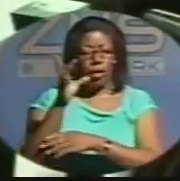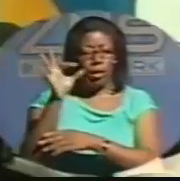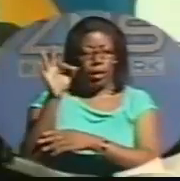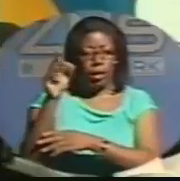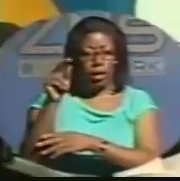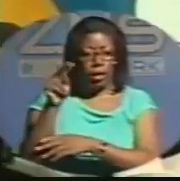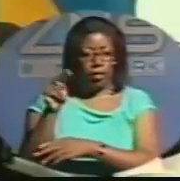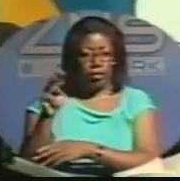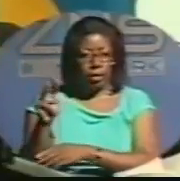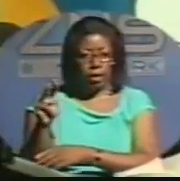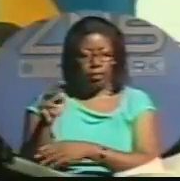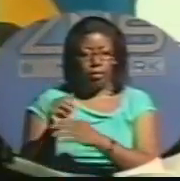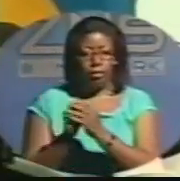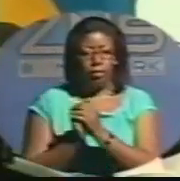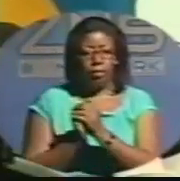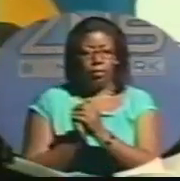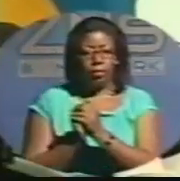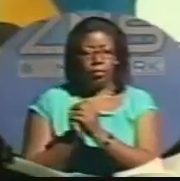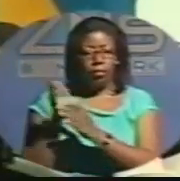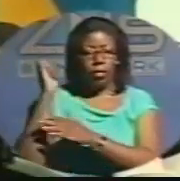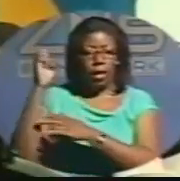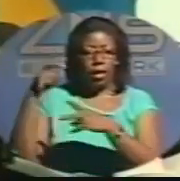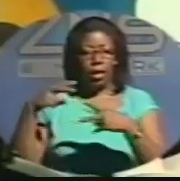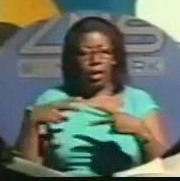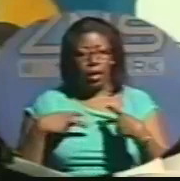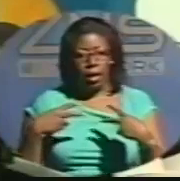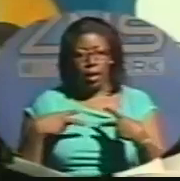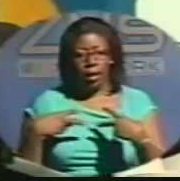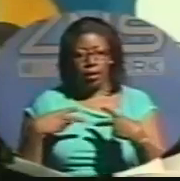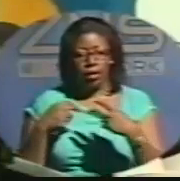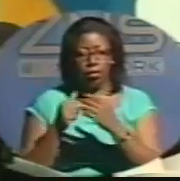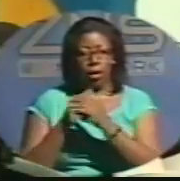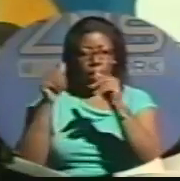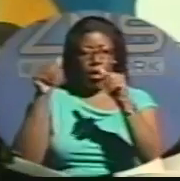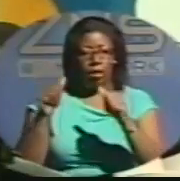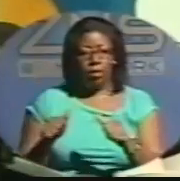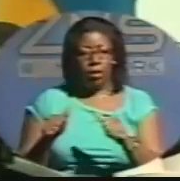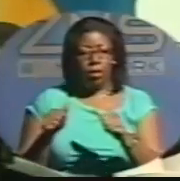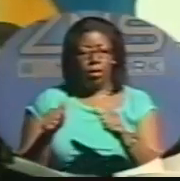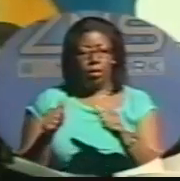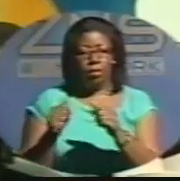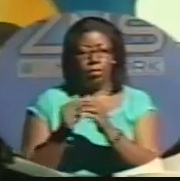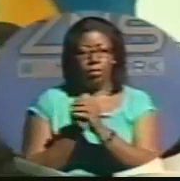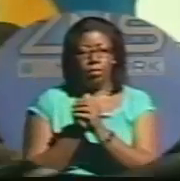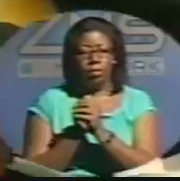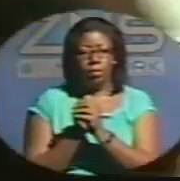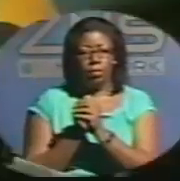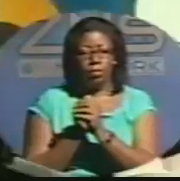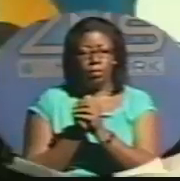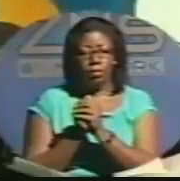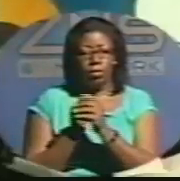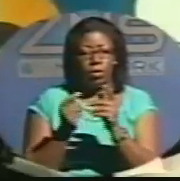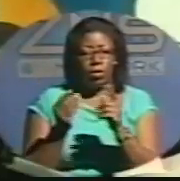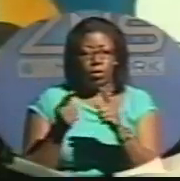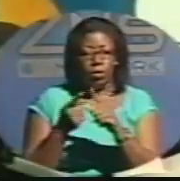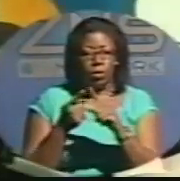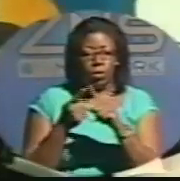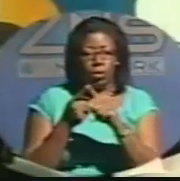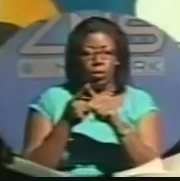FNM. He had an uncanny ability to